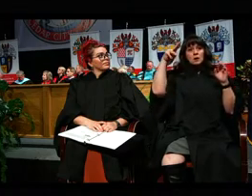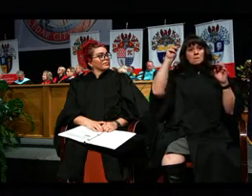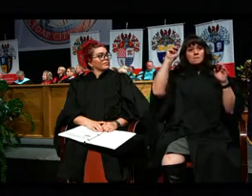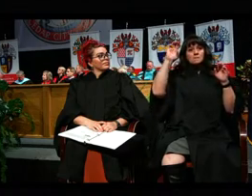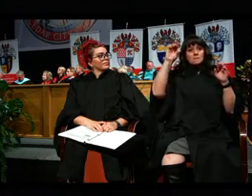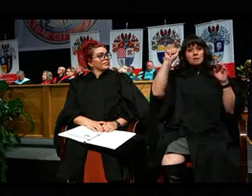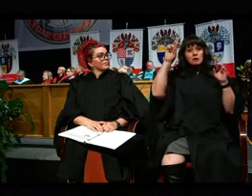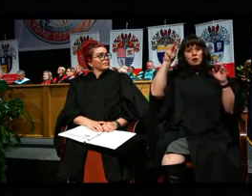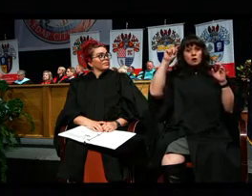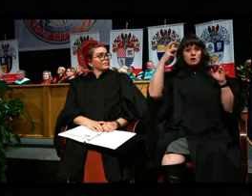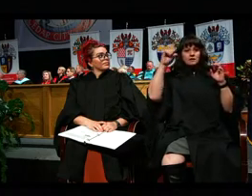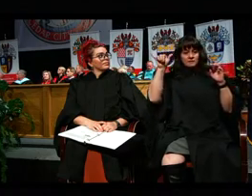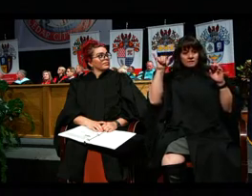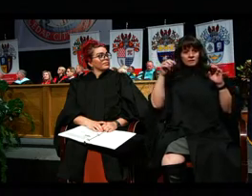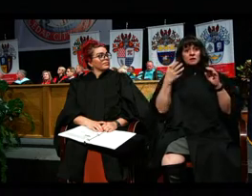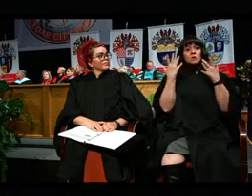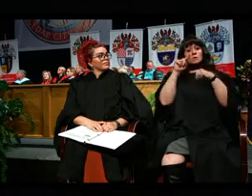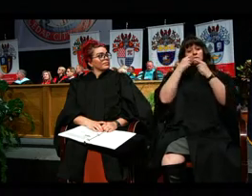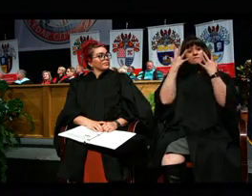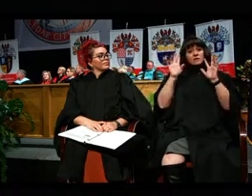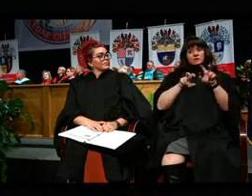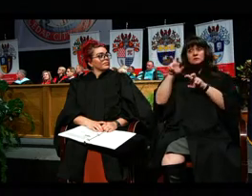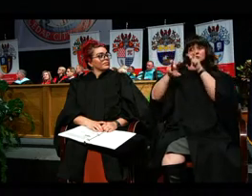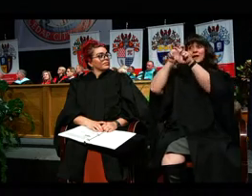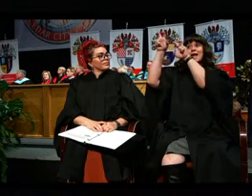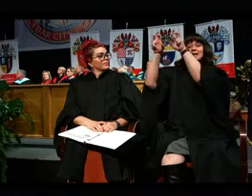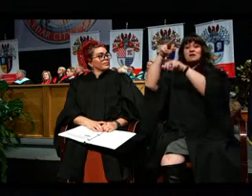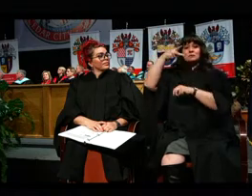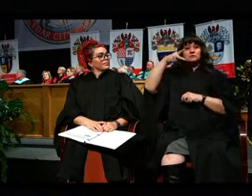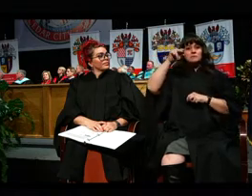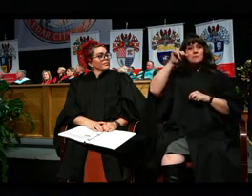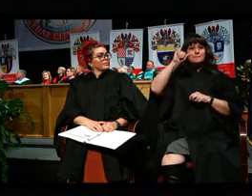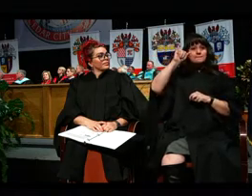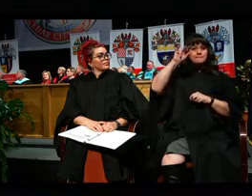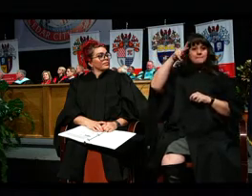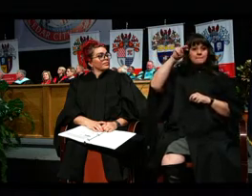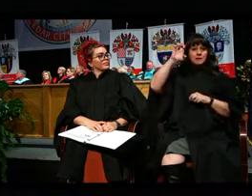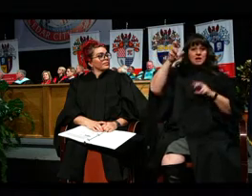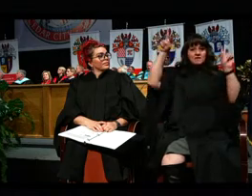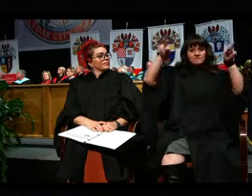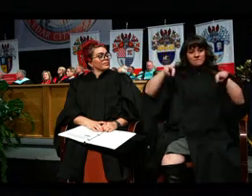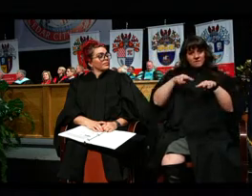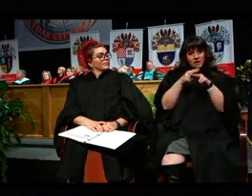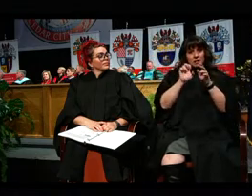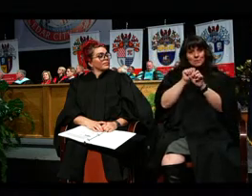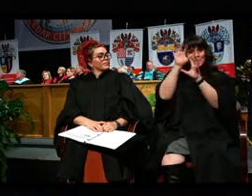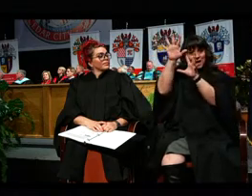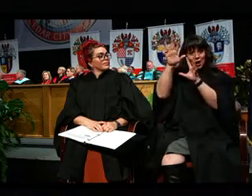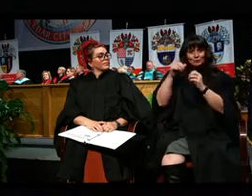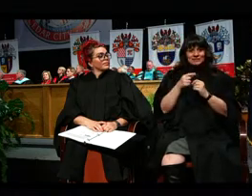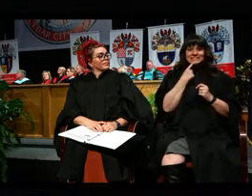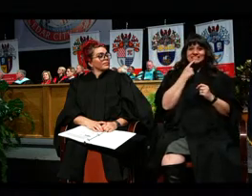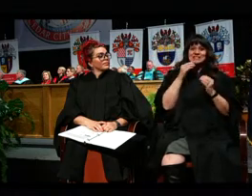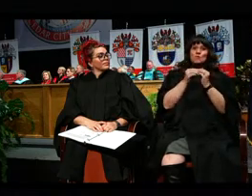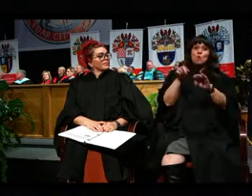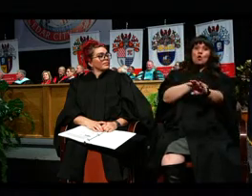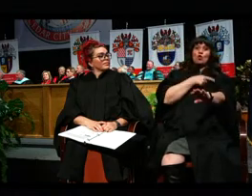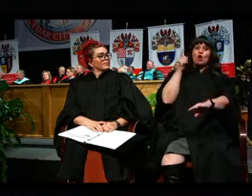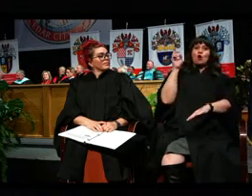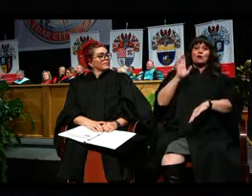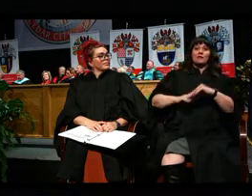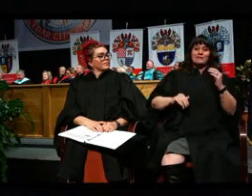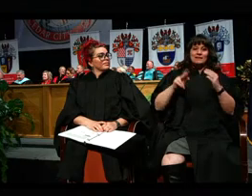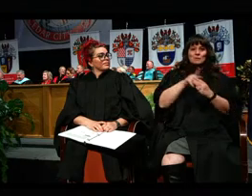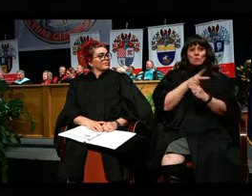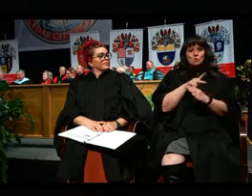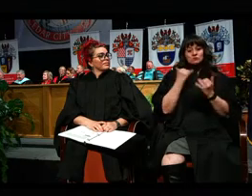3-hour Hike to the Top of Pine Valley Mountain. Well, people said that's longer than the poem. So I